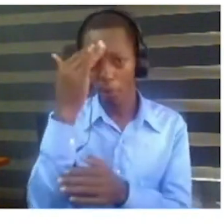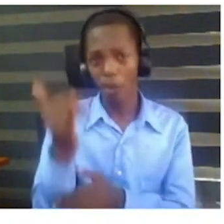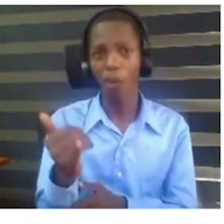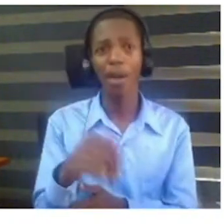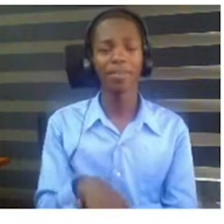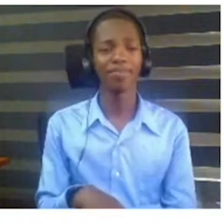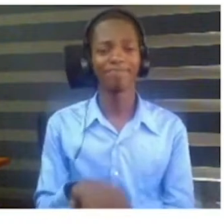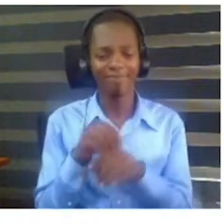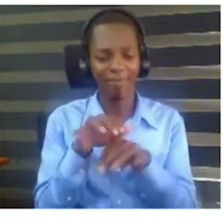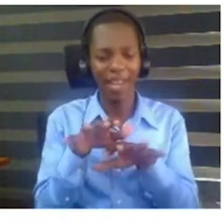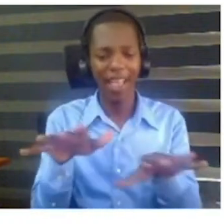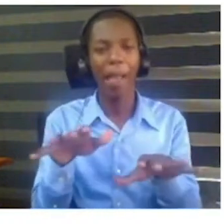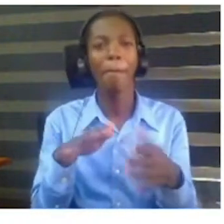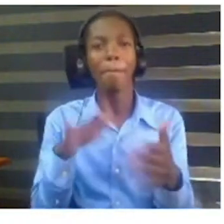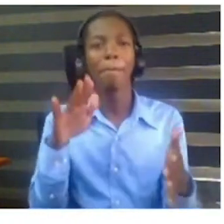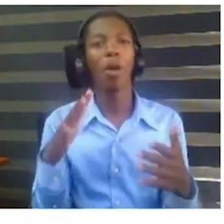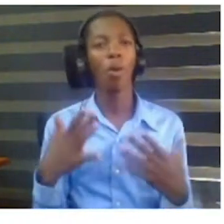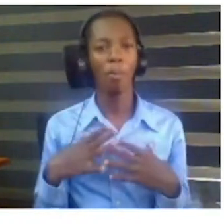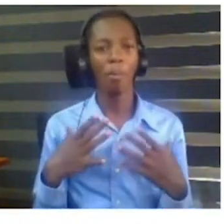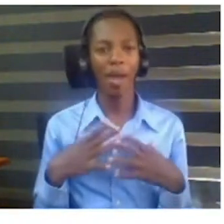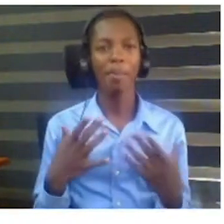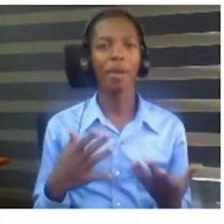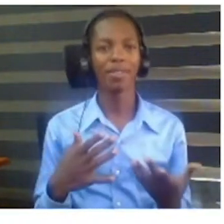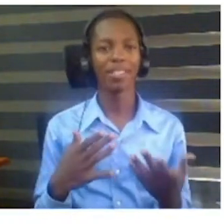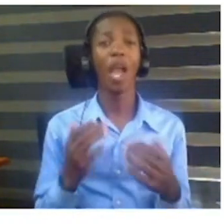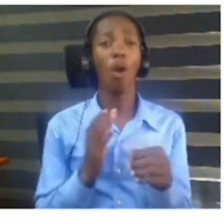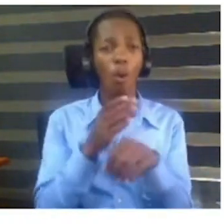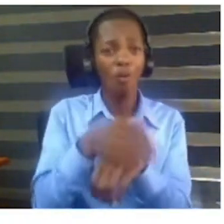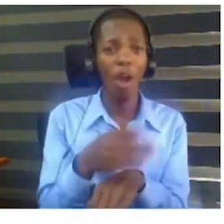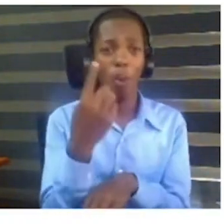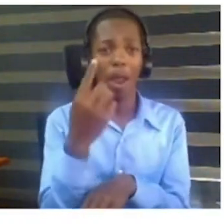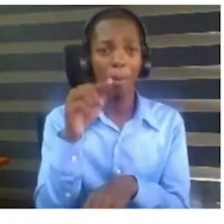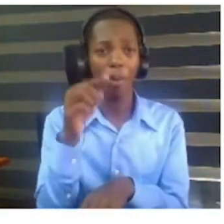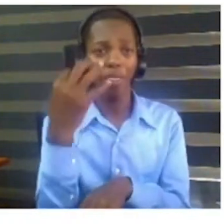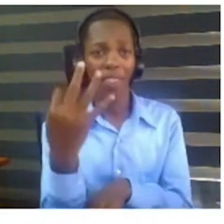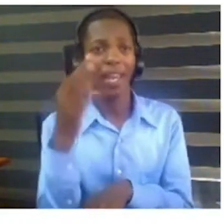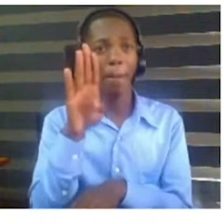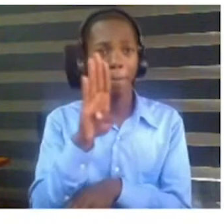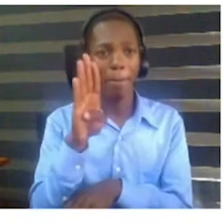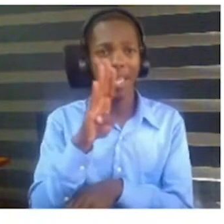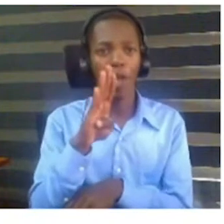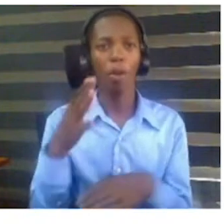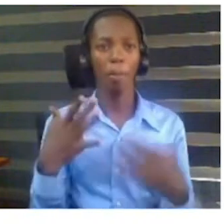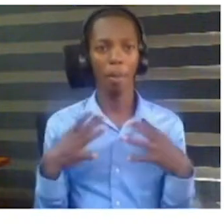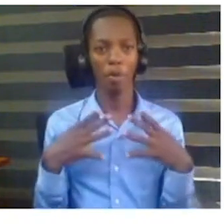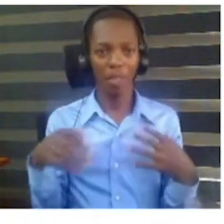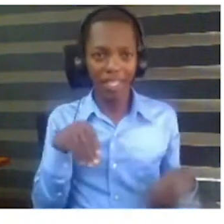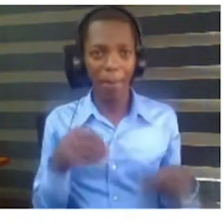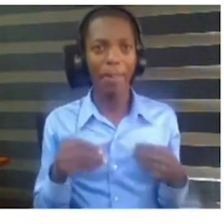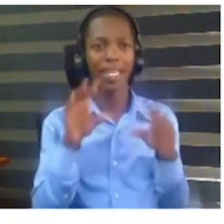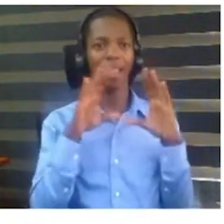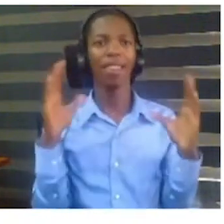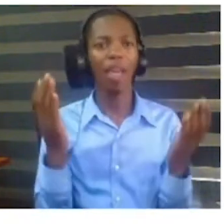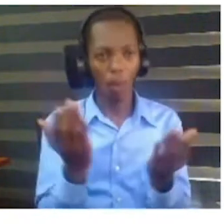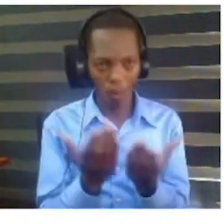tech is accessible. There are over 1.3 billion disabled people around the world. So that's a